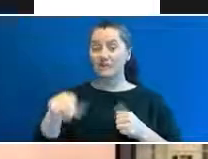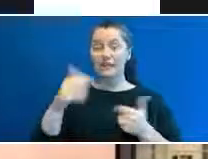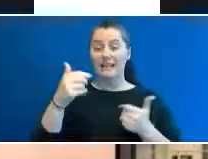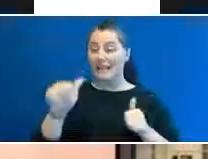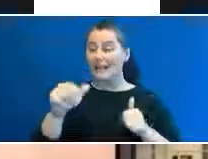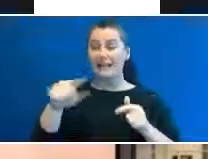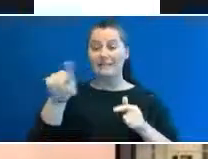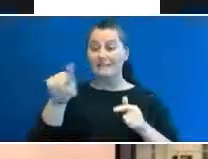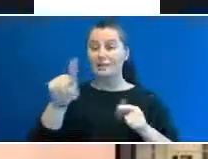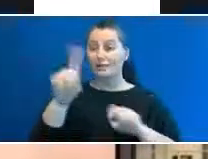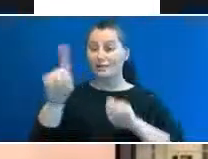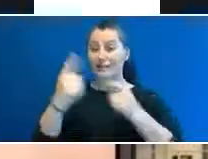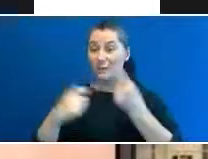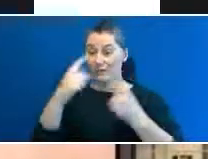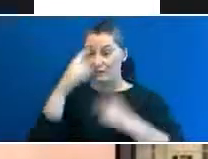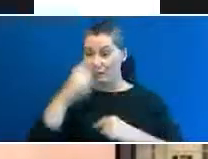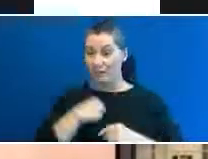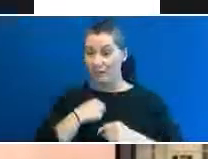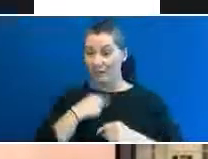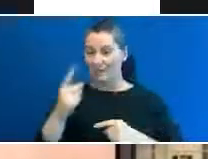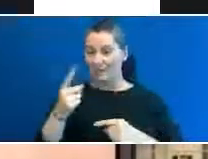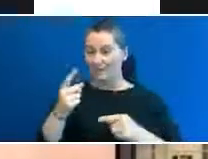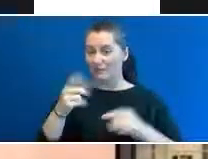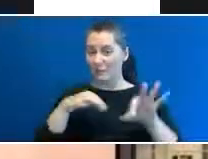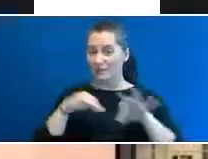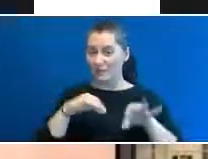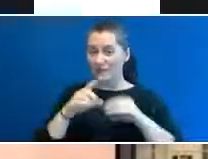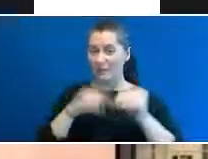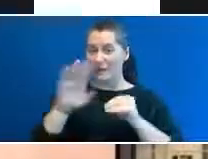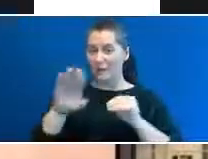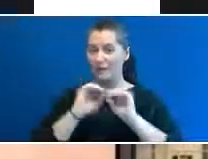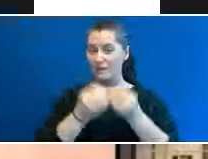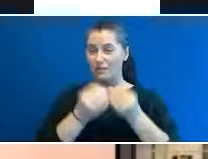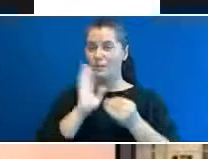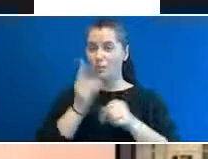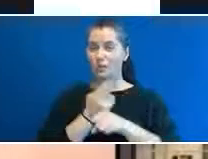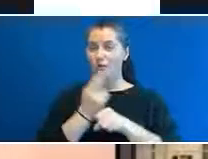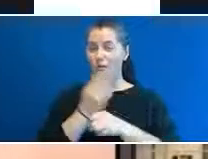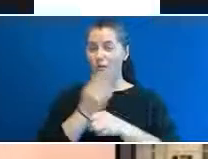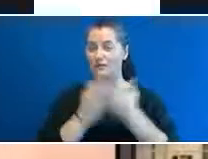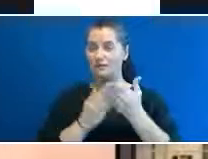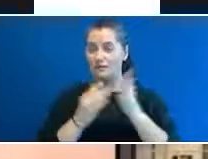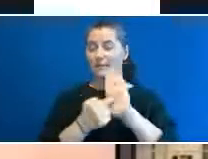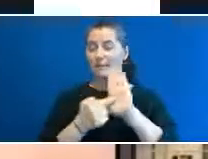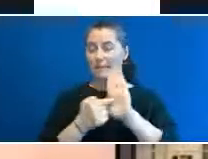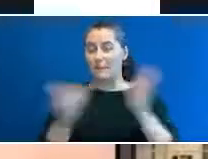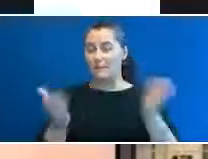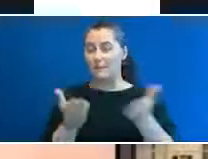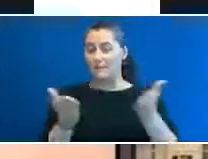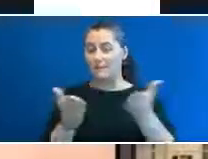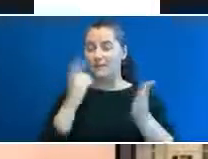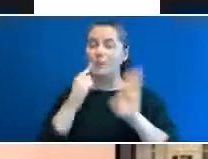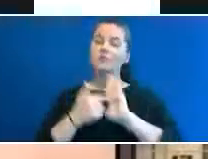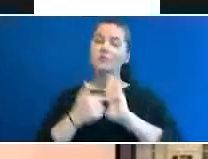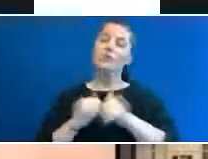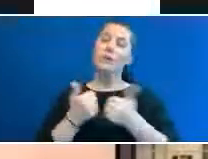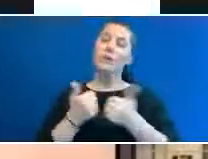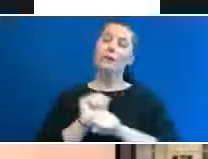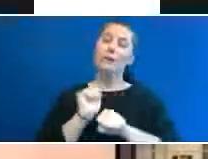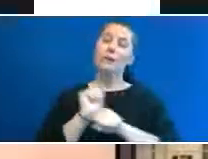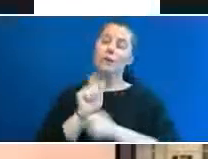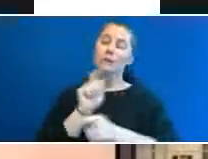bit about what your organization is, and we're going to use some examples inside of here so that we can show you how it'll work specifically for